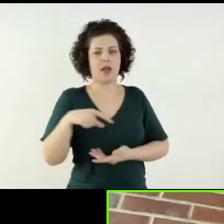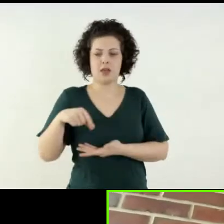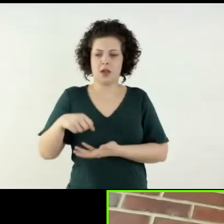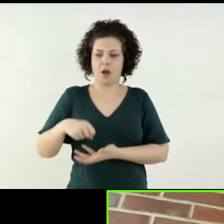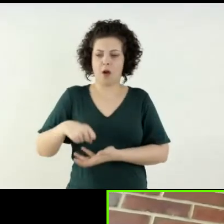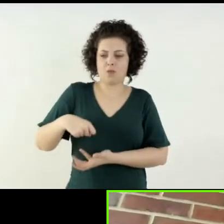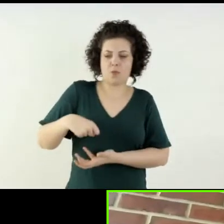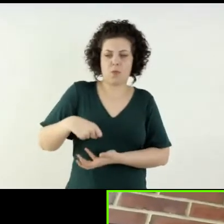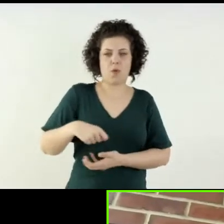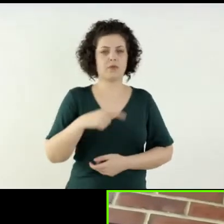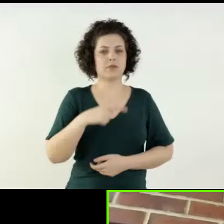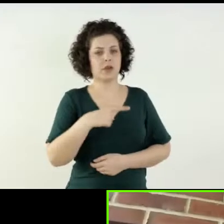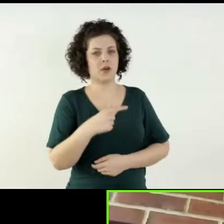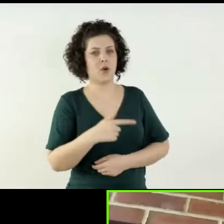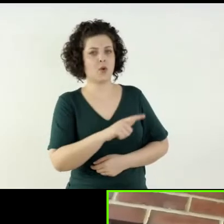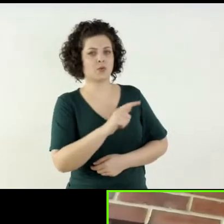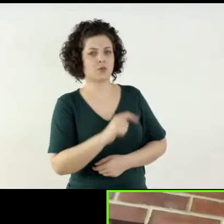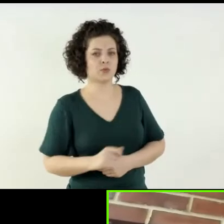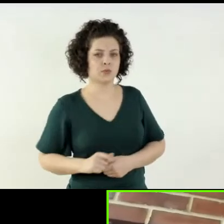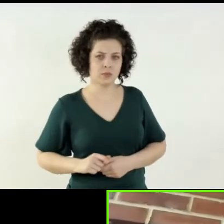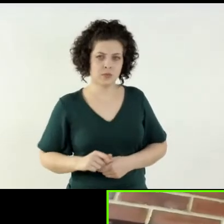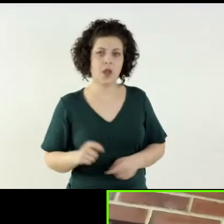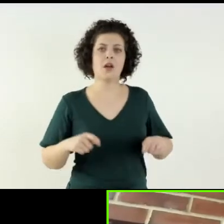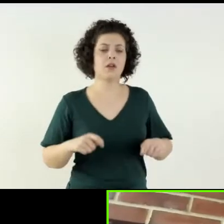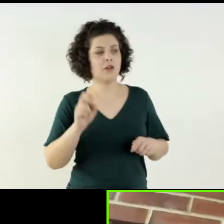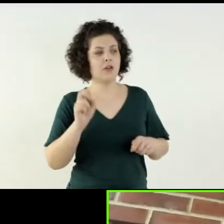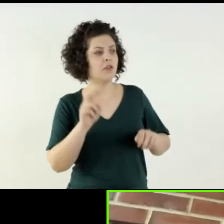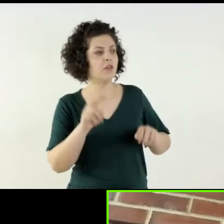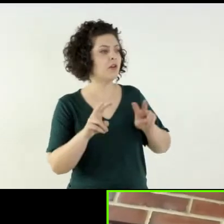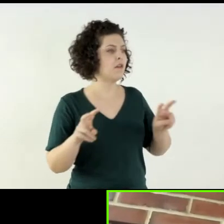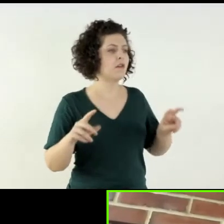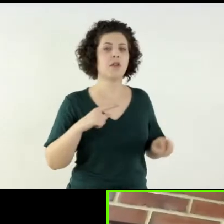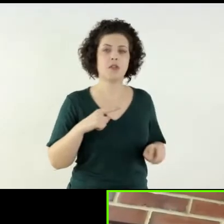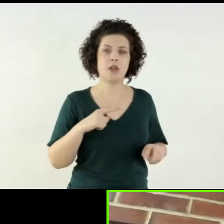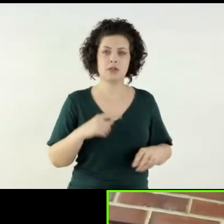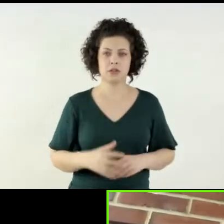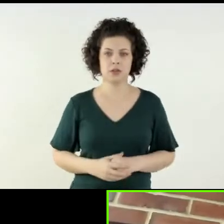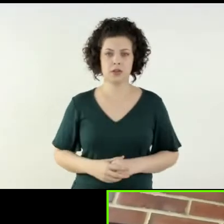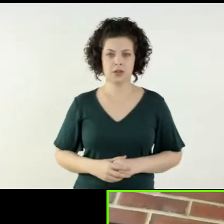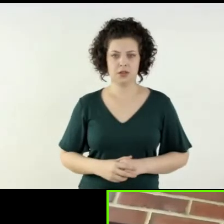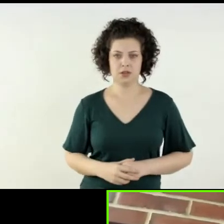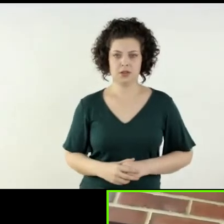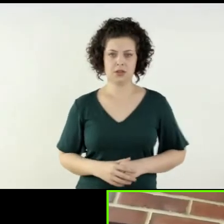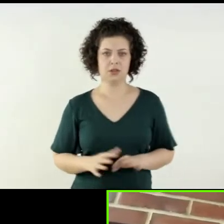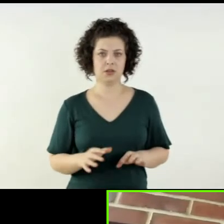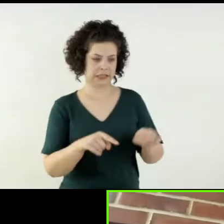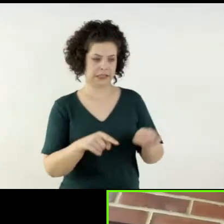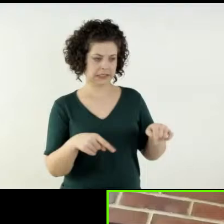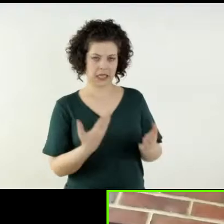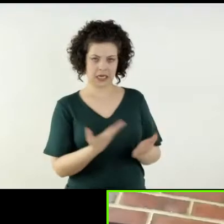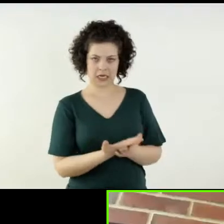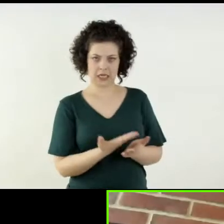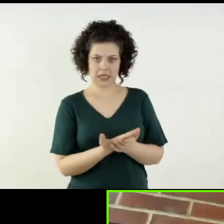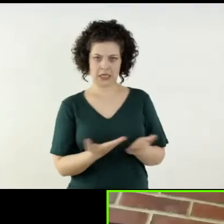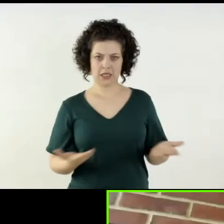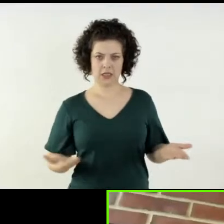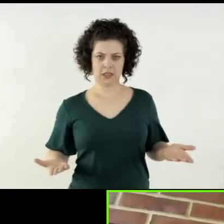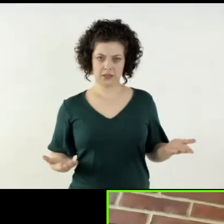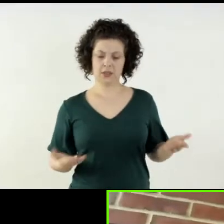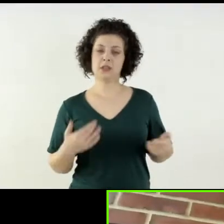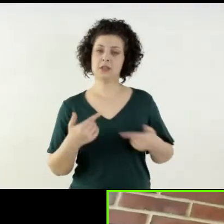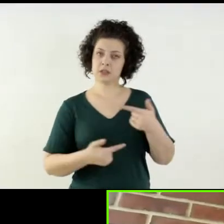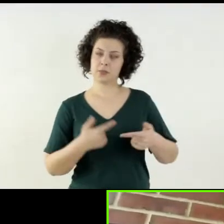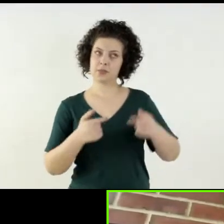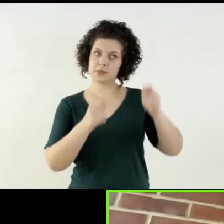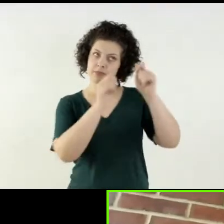perpetually, in the case of the classroom, sort of working to imagine, which of course is the work of artists. It's the